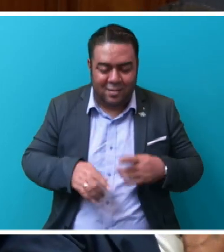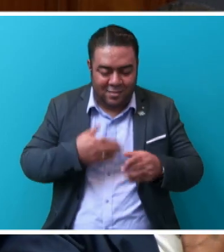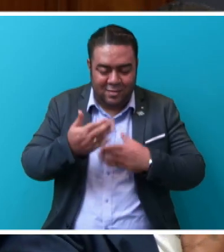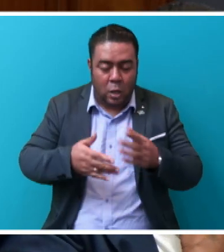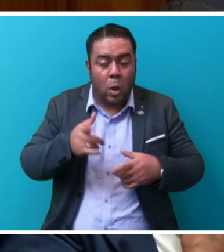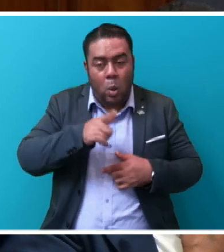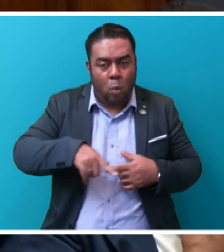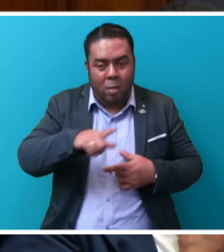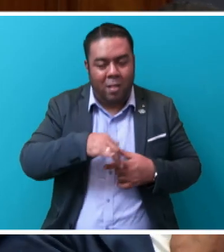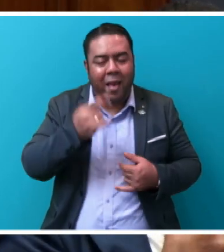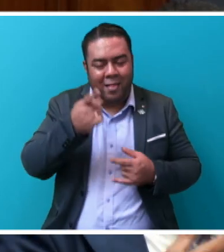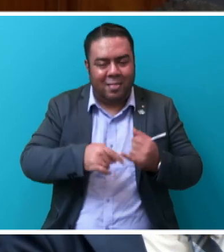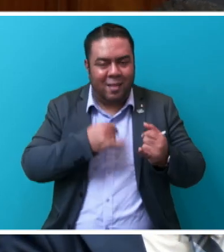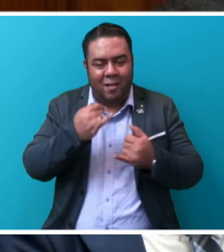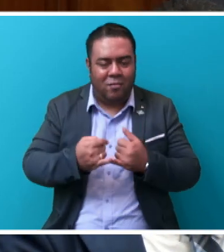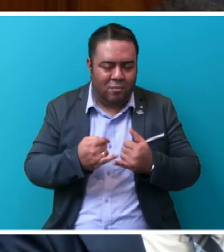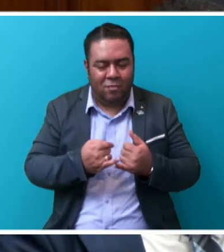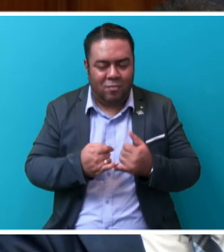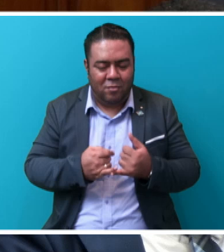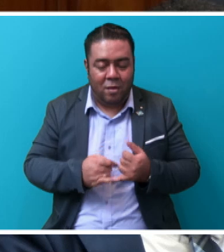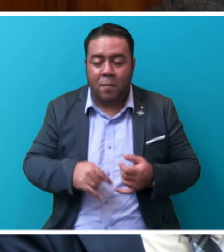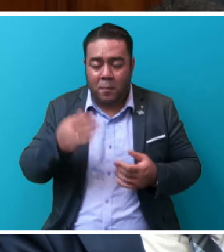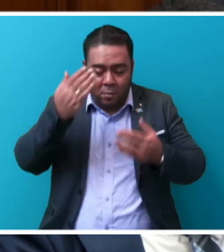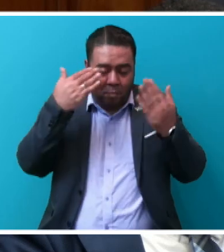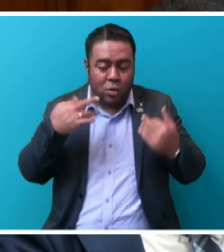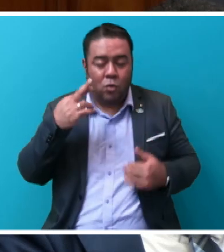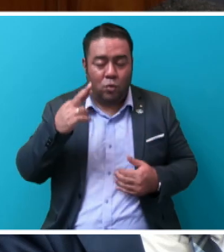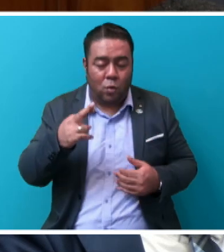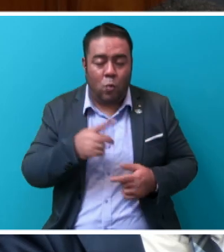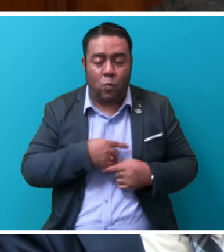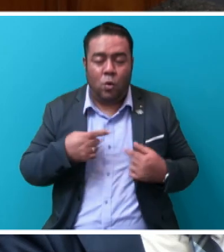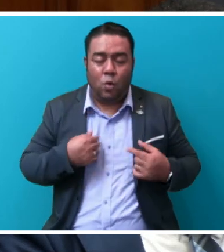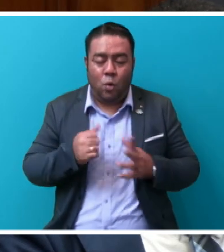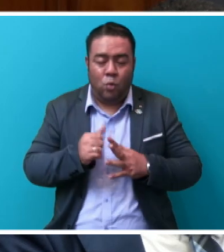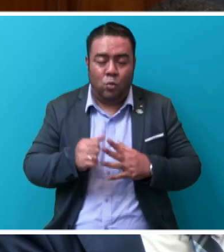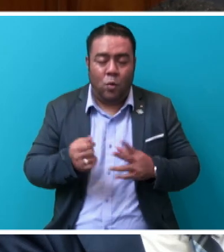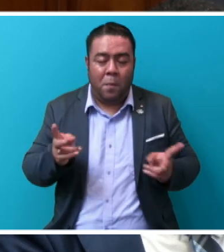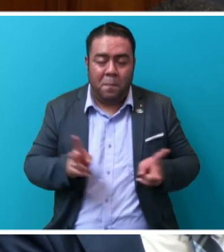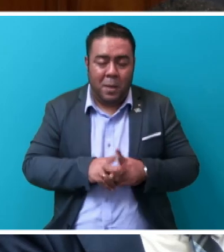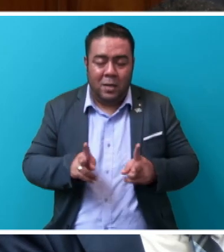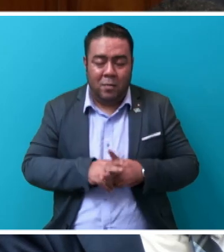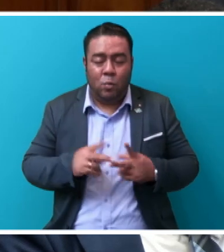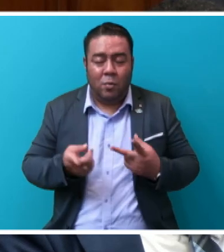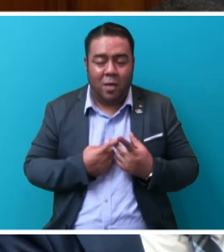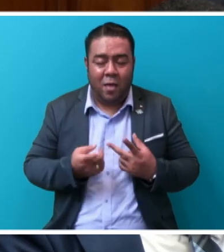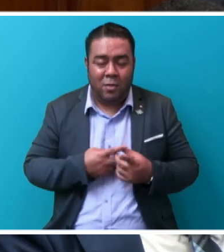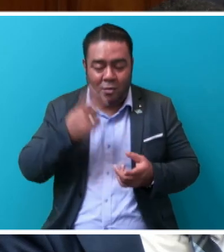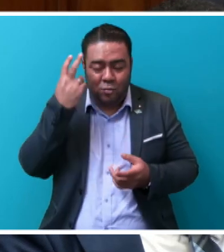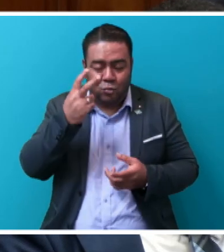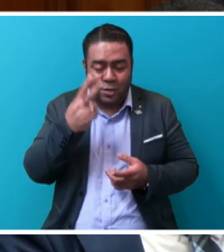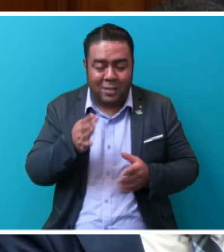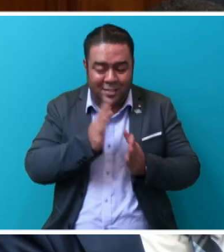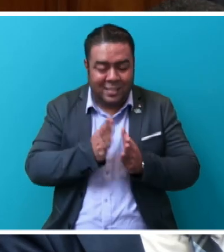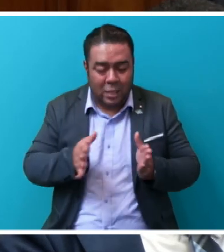locally and internationally. Mr. Speaker, sir, we are also partnering with other training institutions to